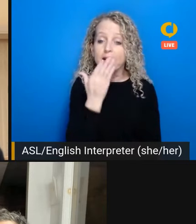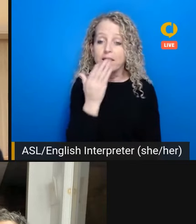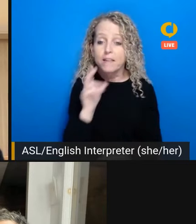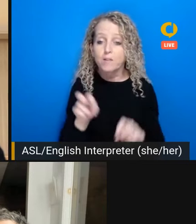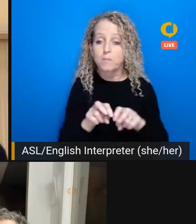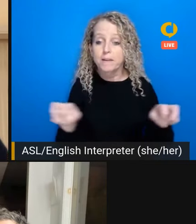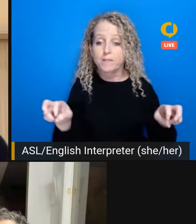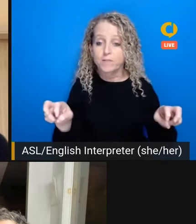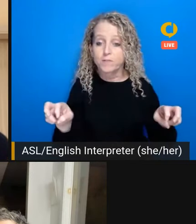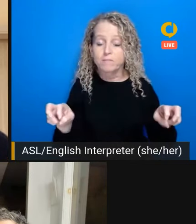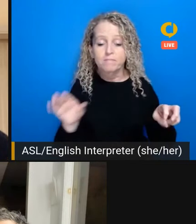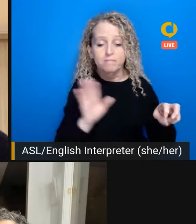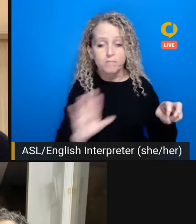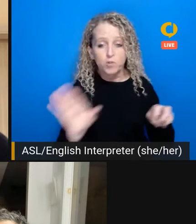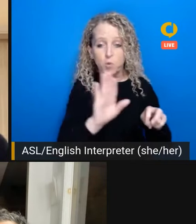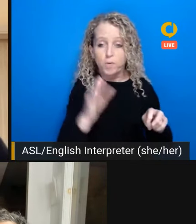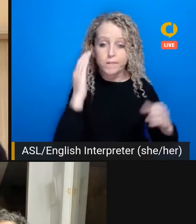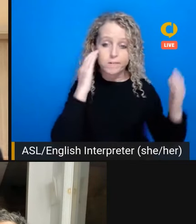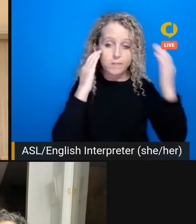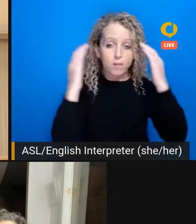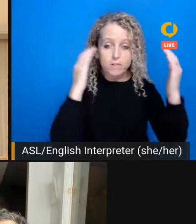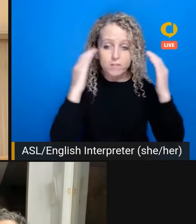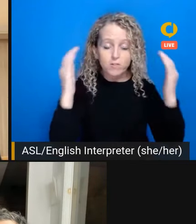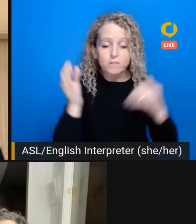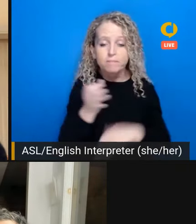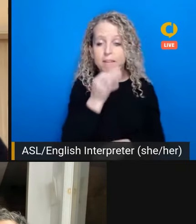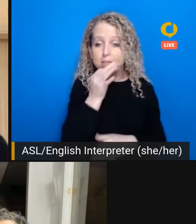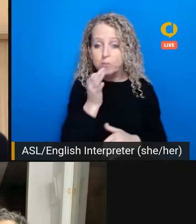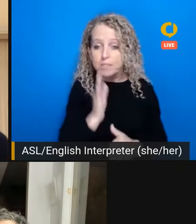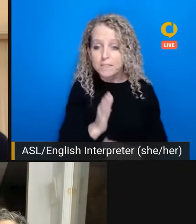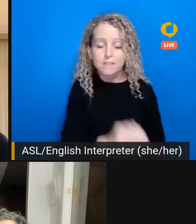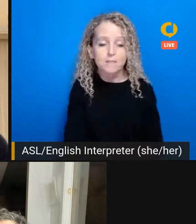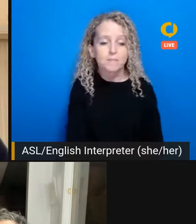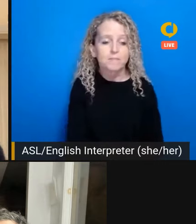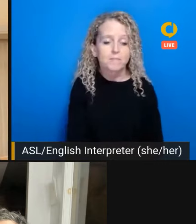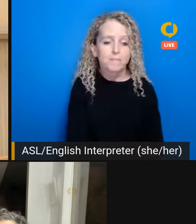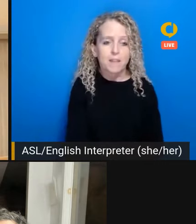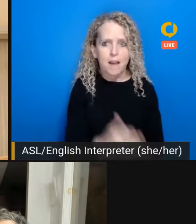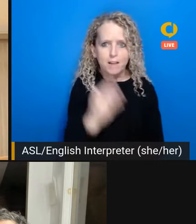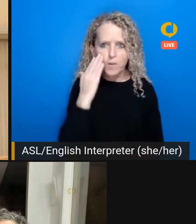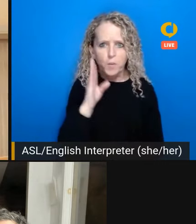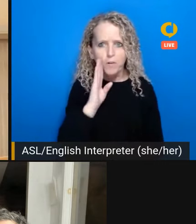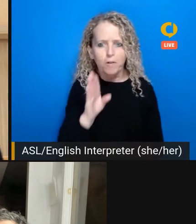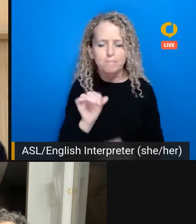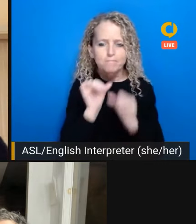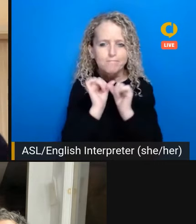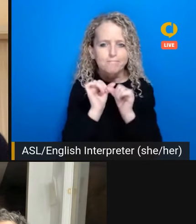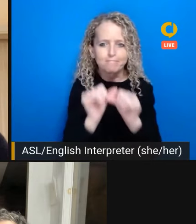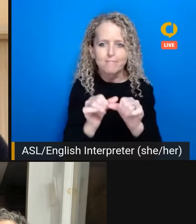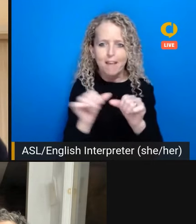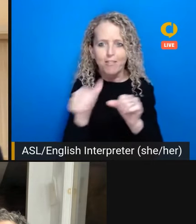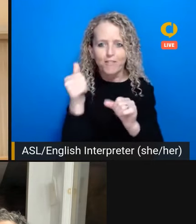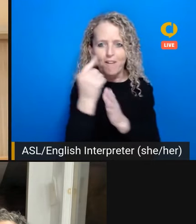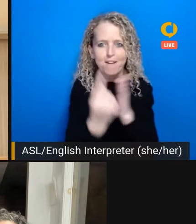your expertise, your knowledge on this timely topic. I know we could have kept going for another hour, I think,